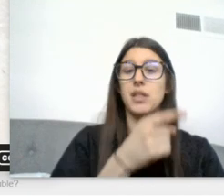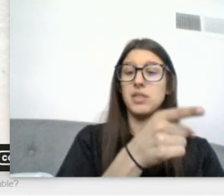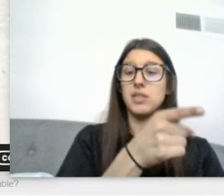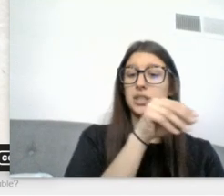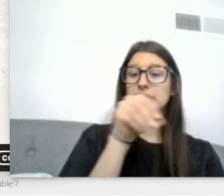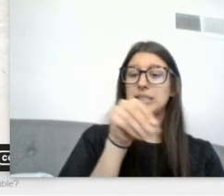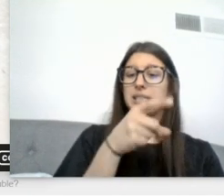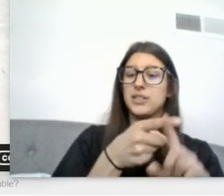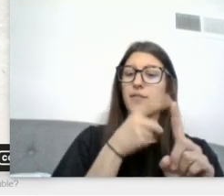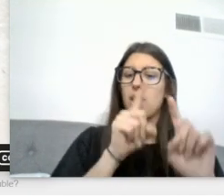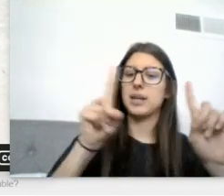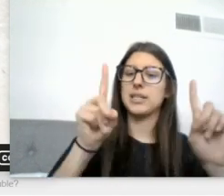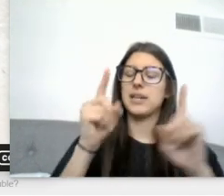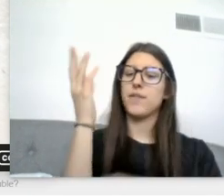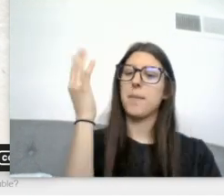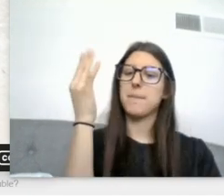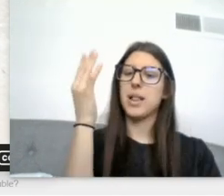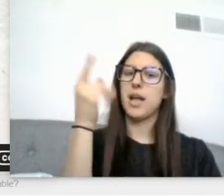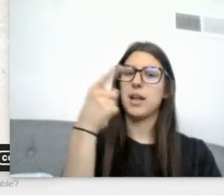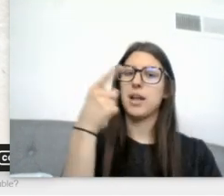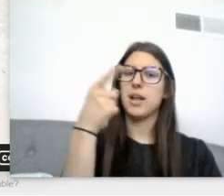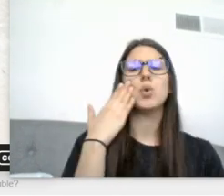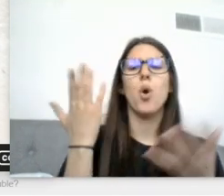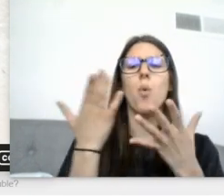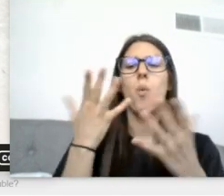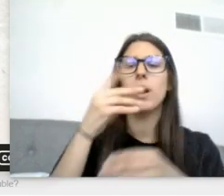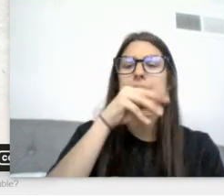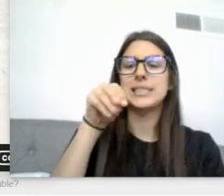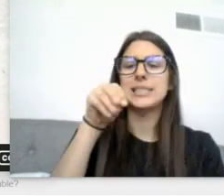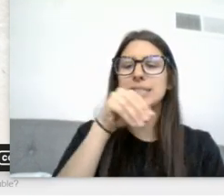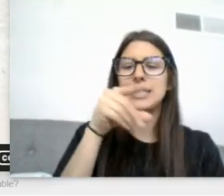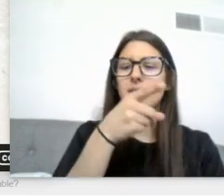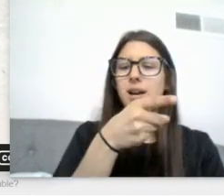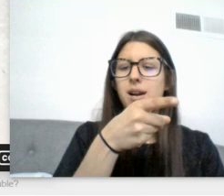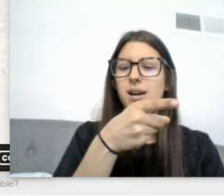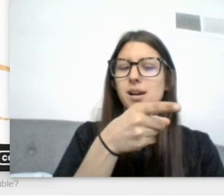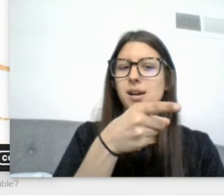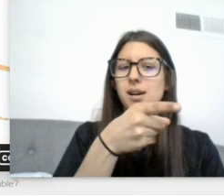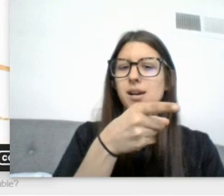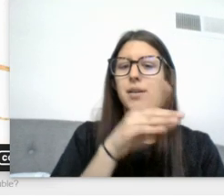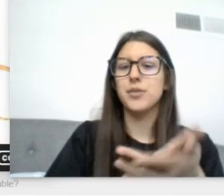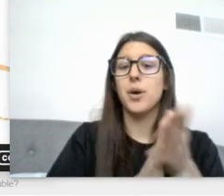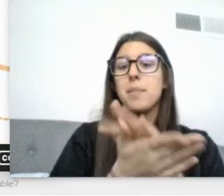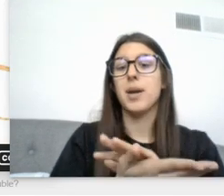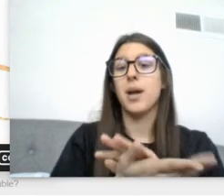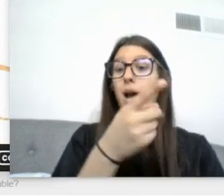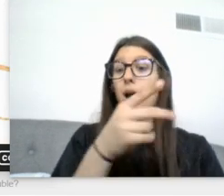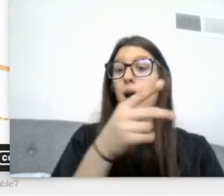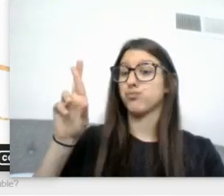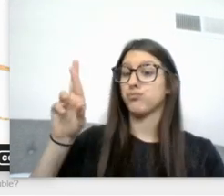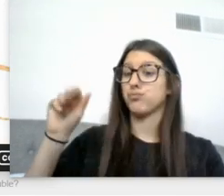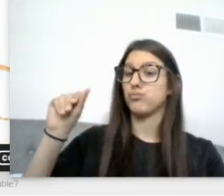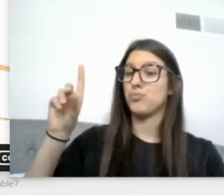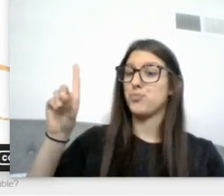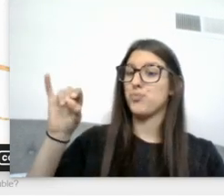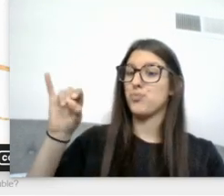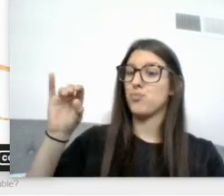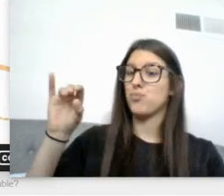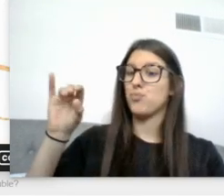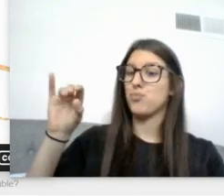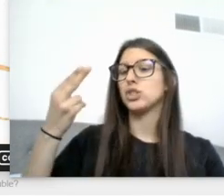look like this. Do you know what these seeds will grow up to become? Each of these little seeds grow up to become radish plants. A radish